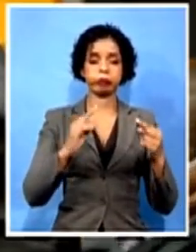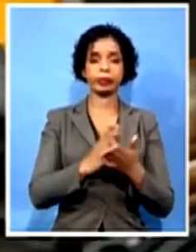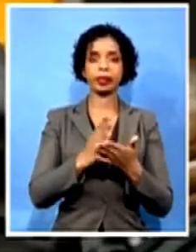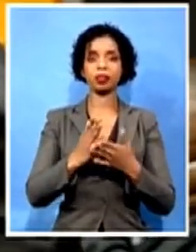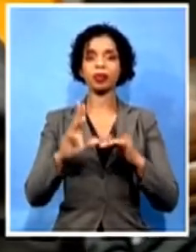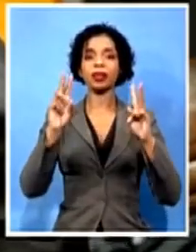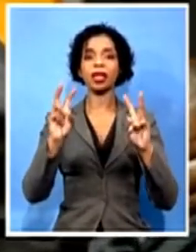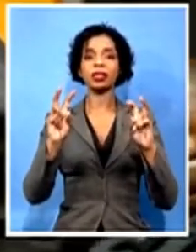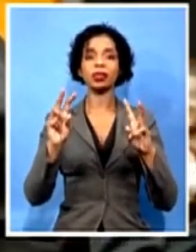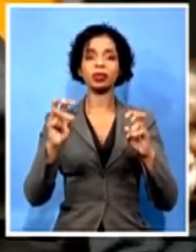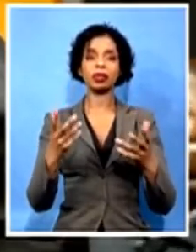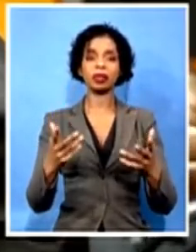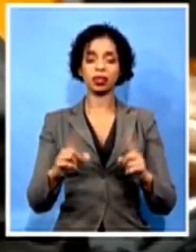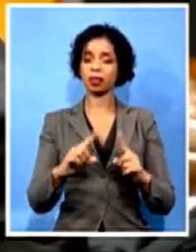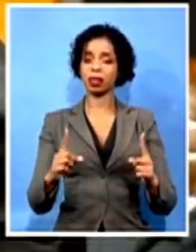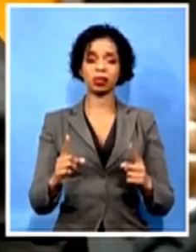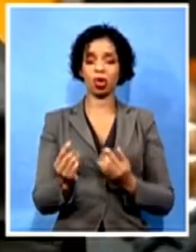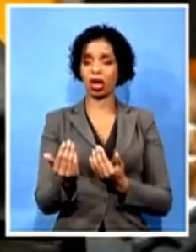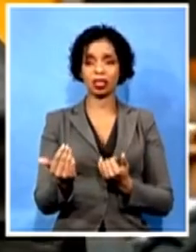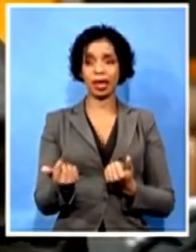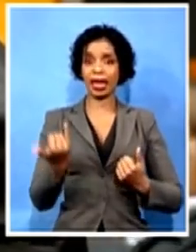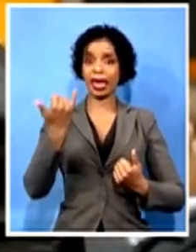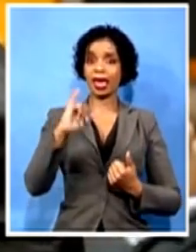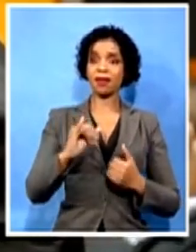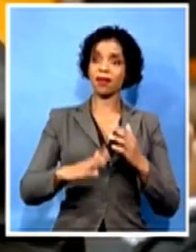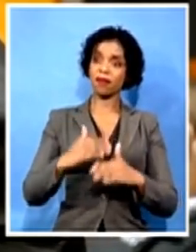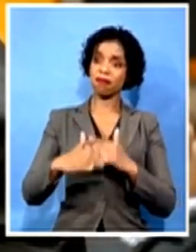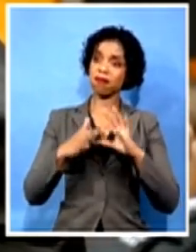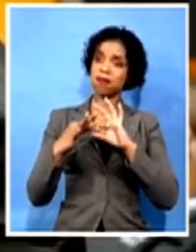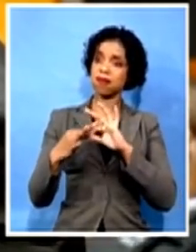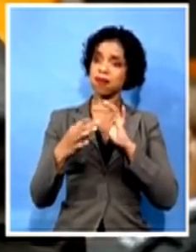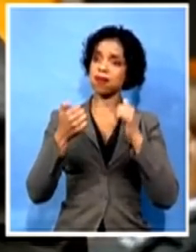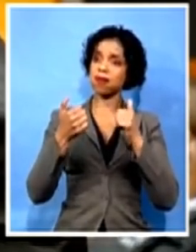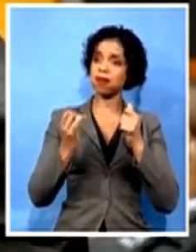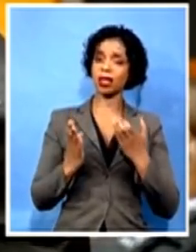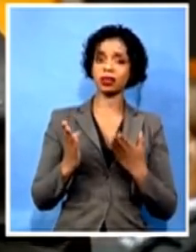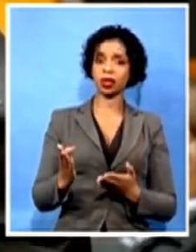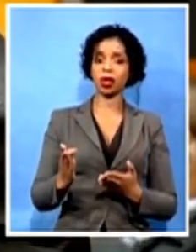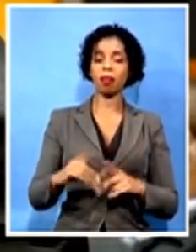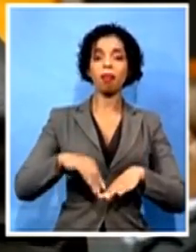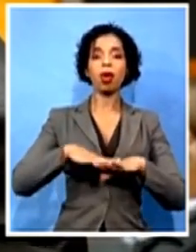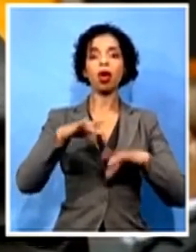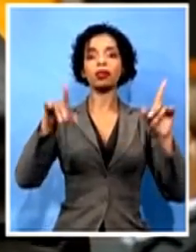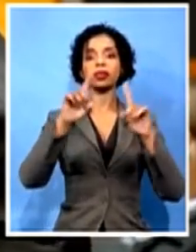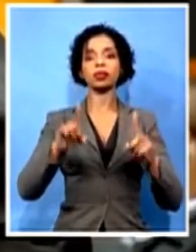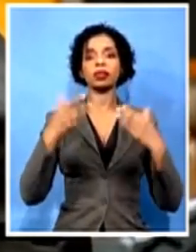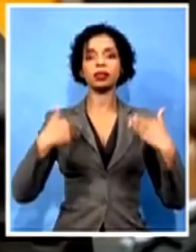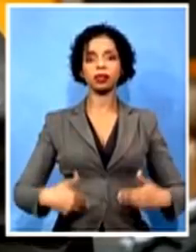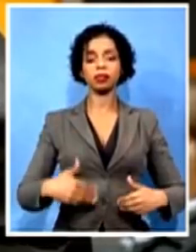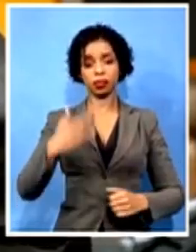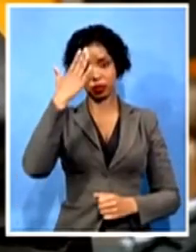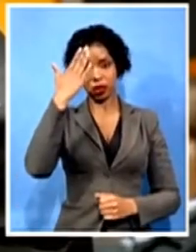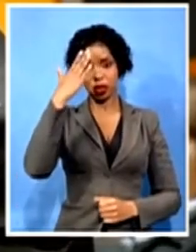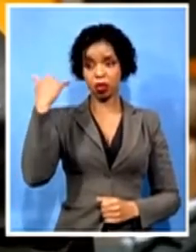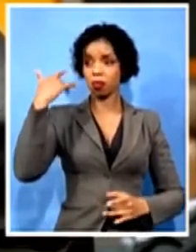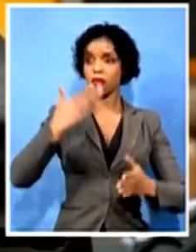this. And especially where, from the outset, when I knew that Mr. Agrizzi could not appear on the 1st of October, where I was in